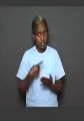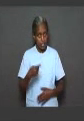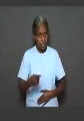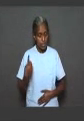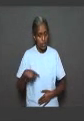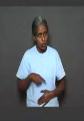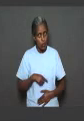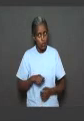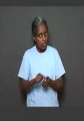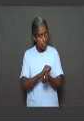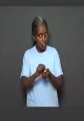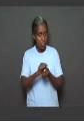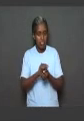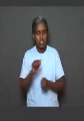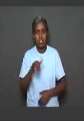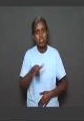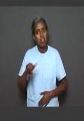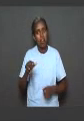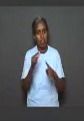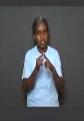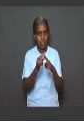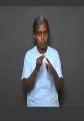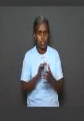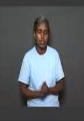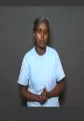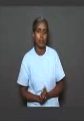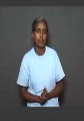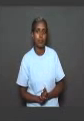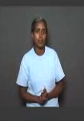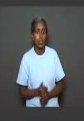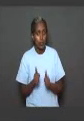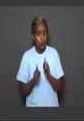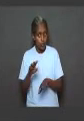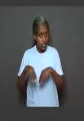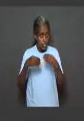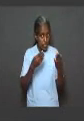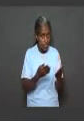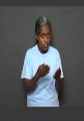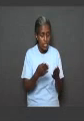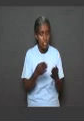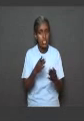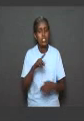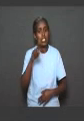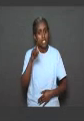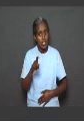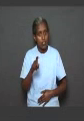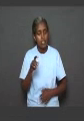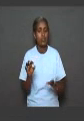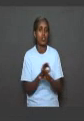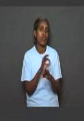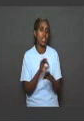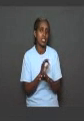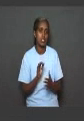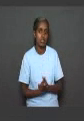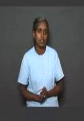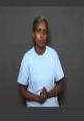Then we cancel the like terms, which gives us the derivative of the